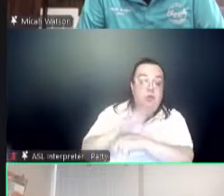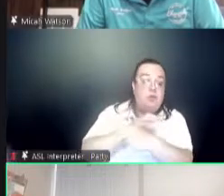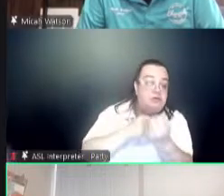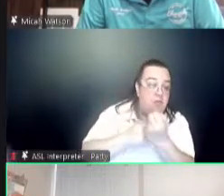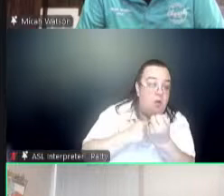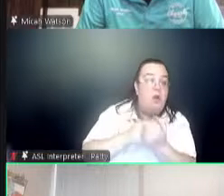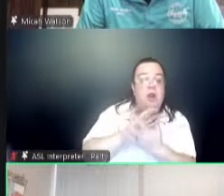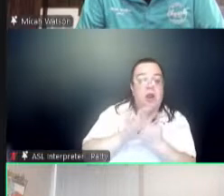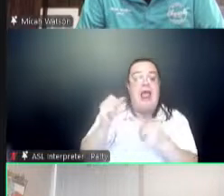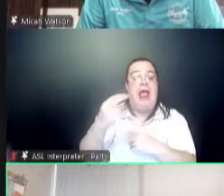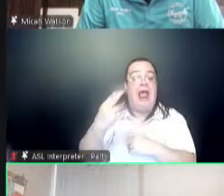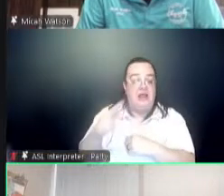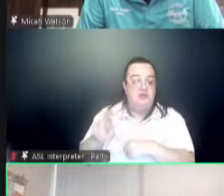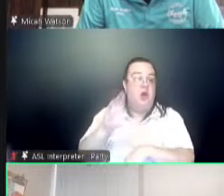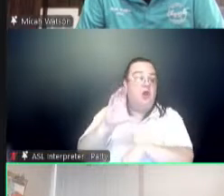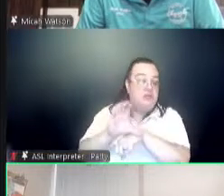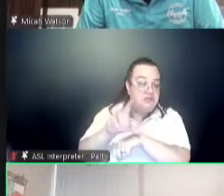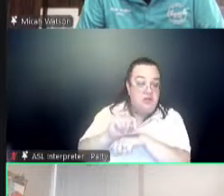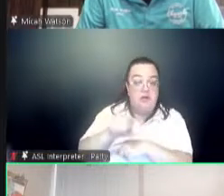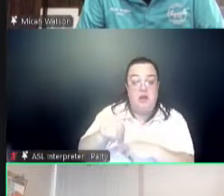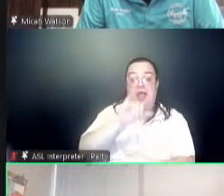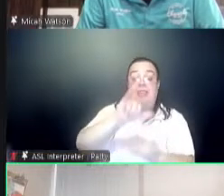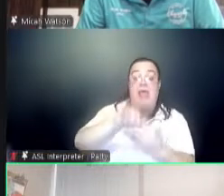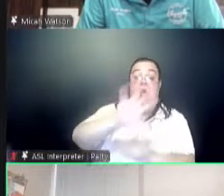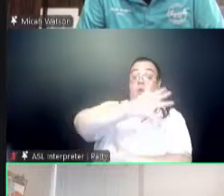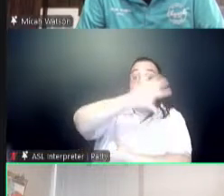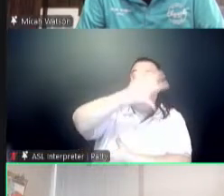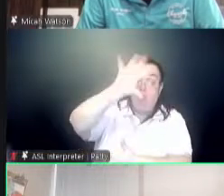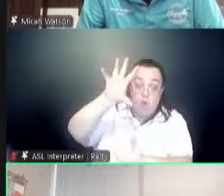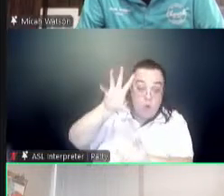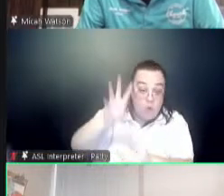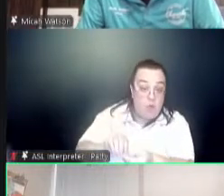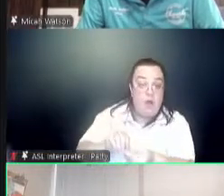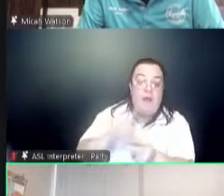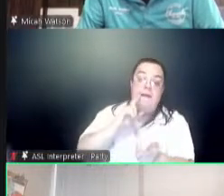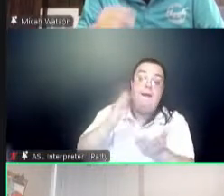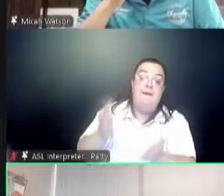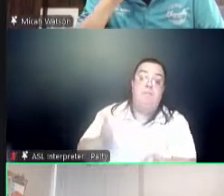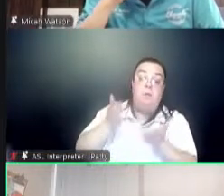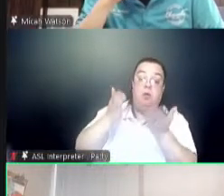consultant. And that is a total of a proposal of